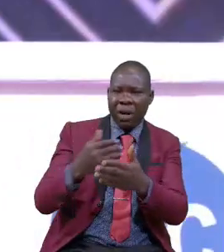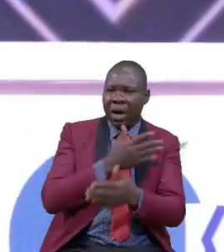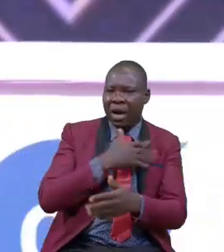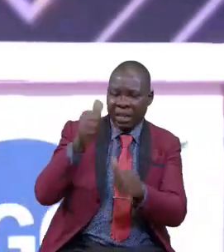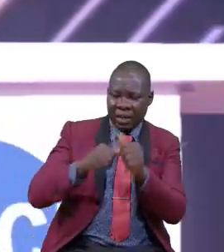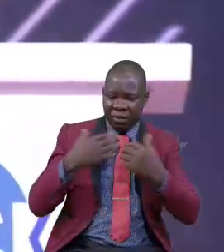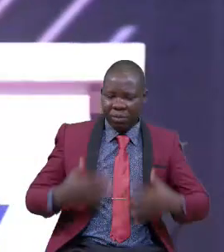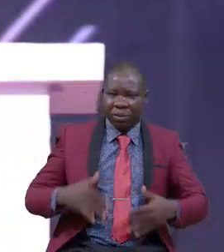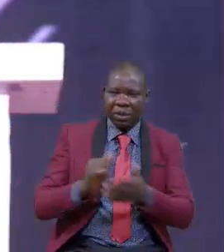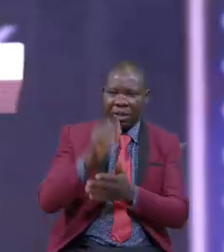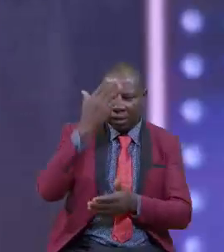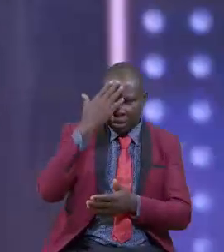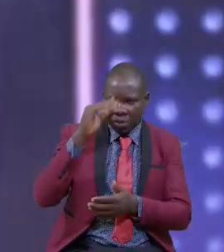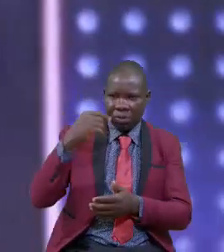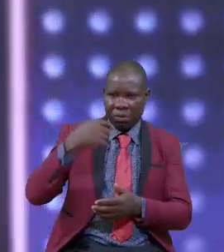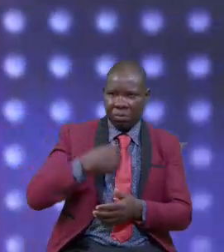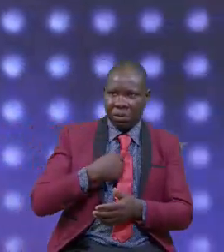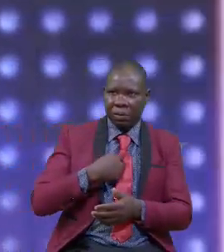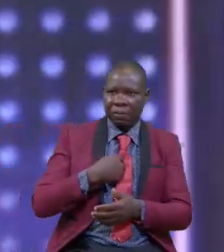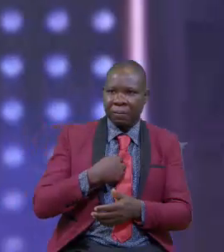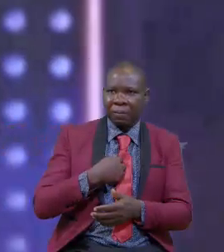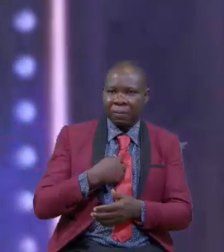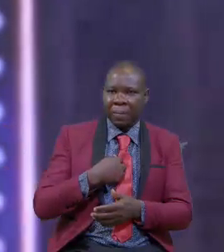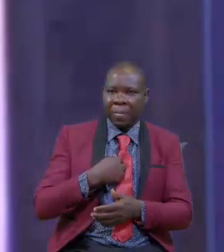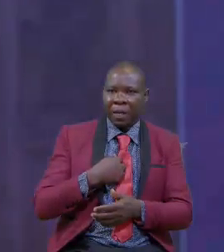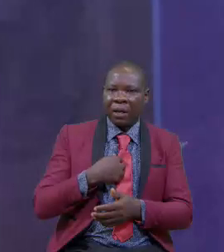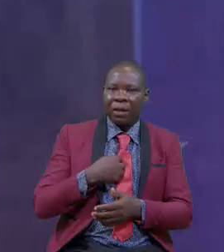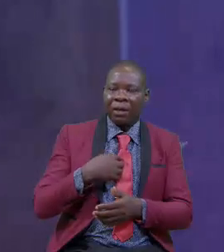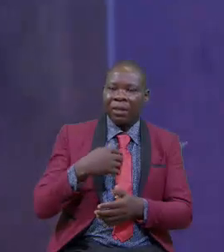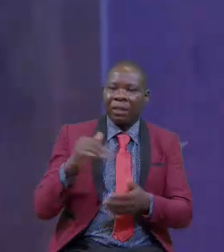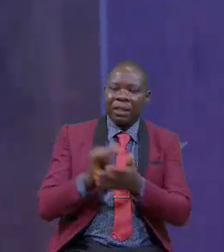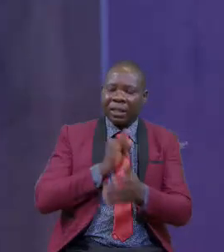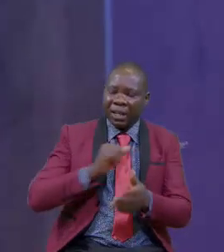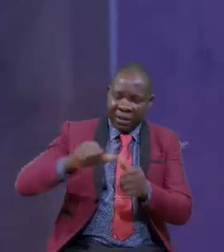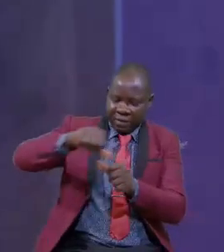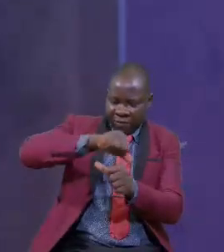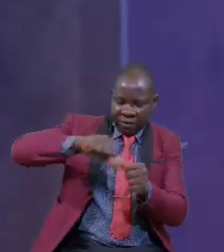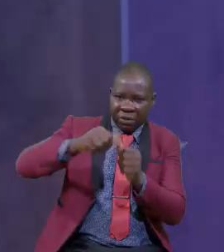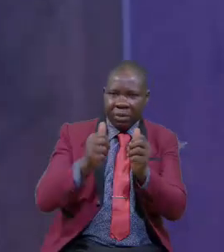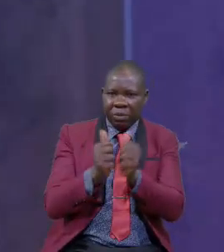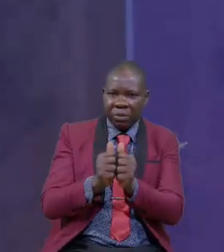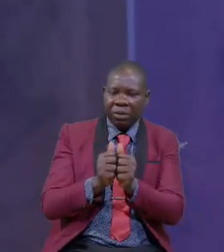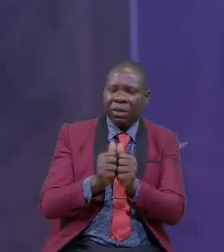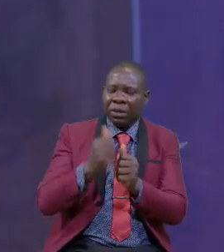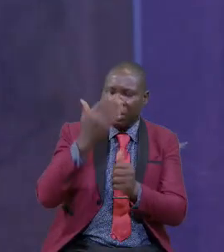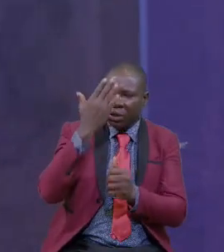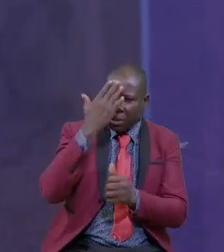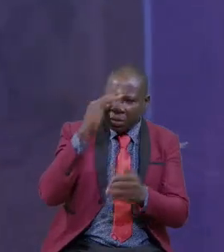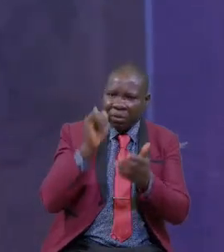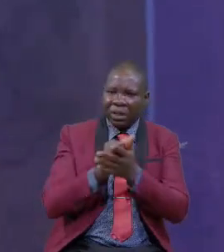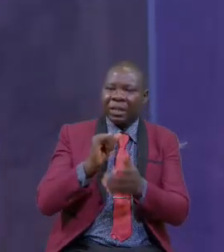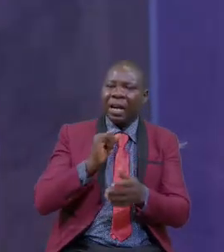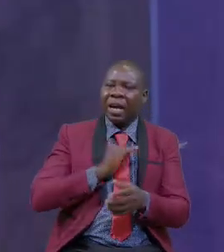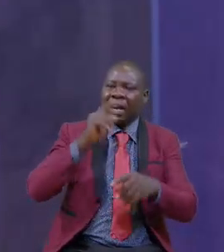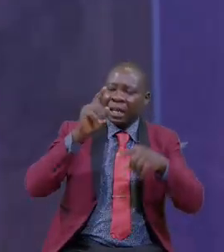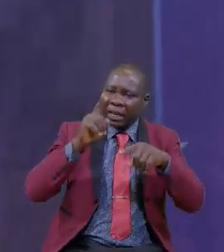the Christians that I fellowshiped with, they knew I could not utter a word in